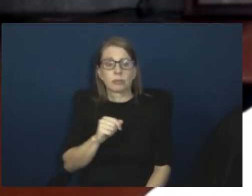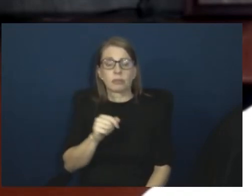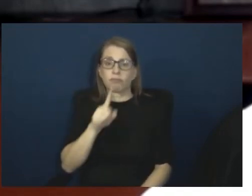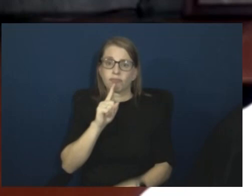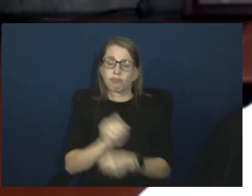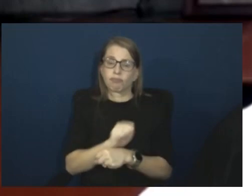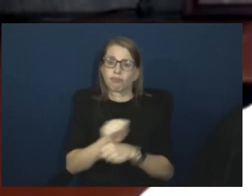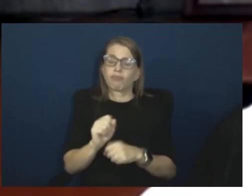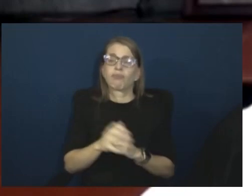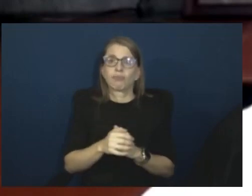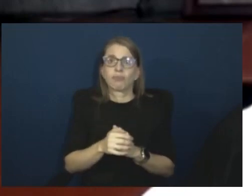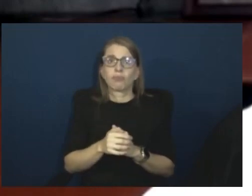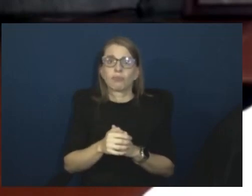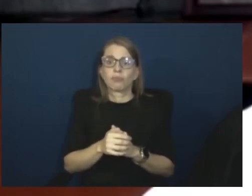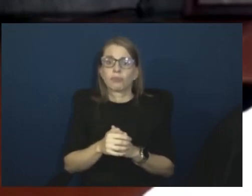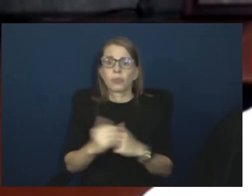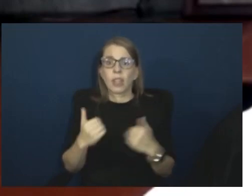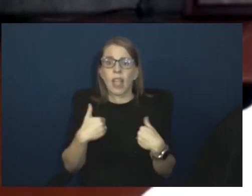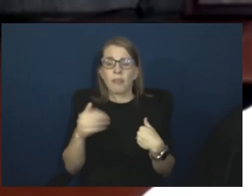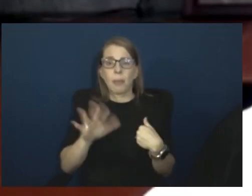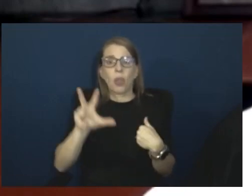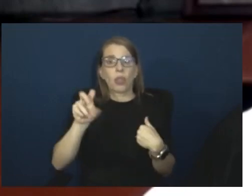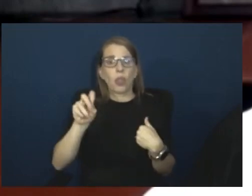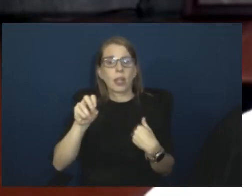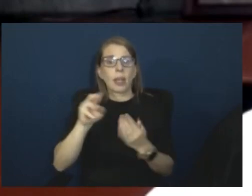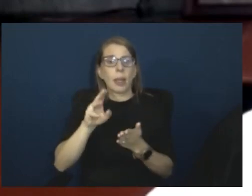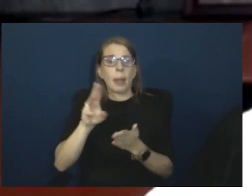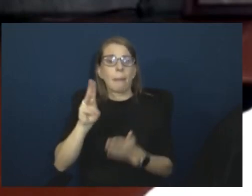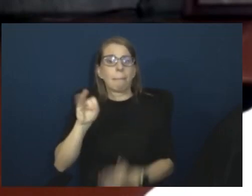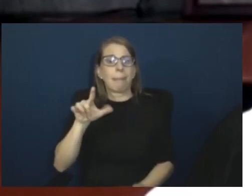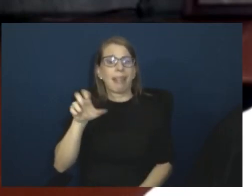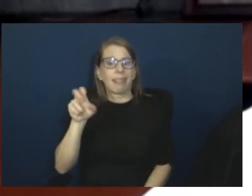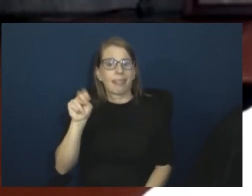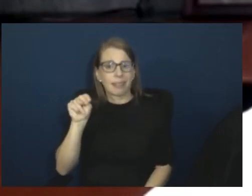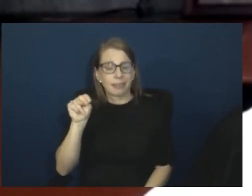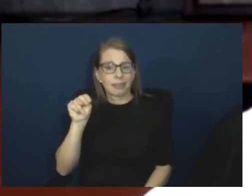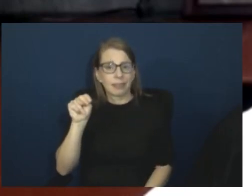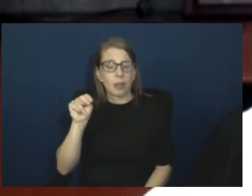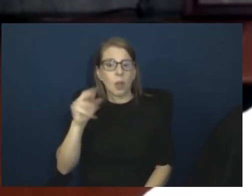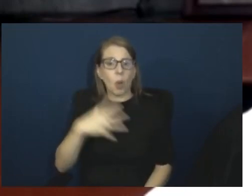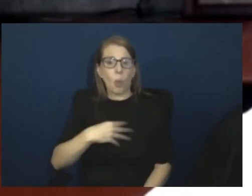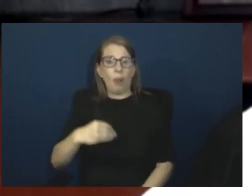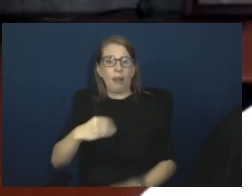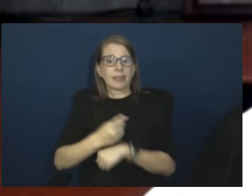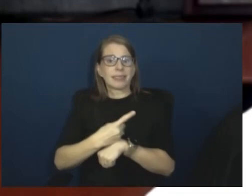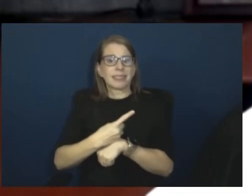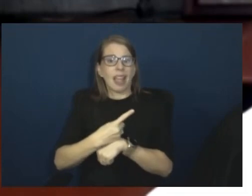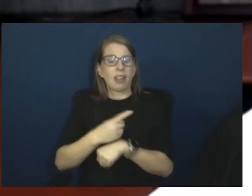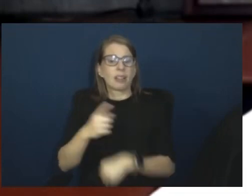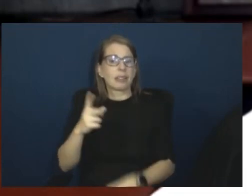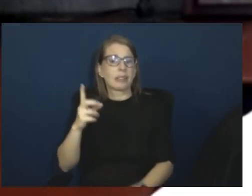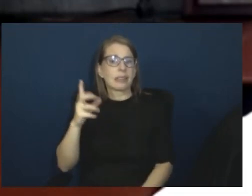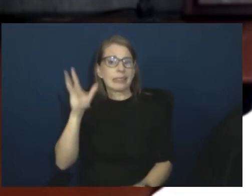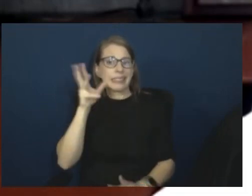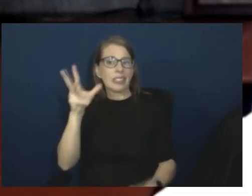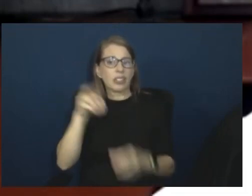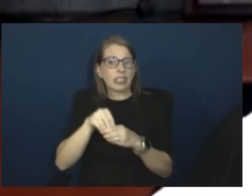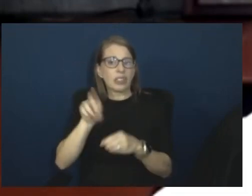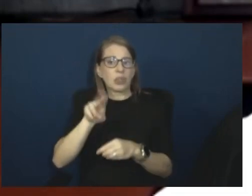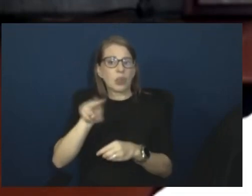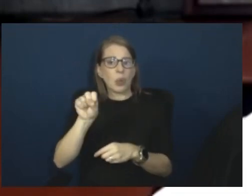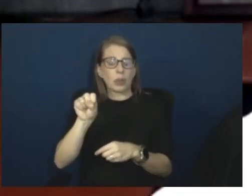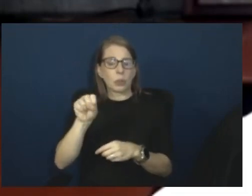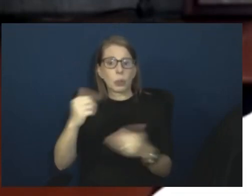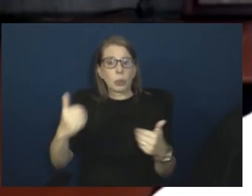frequent, that we have about 30 million of these white-tailed deer in the United States, are highly